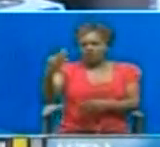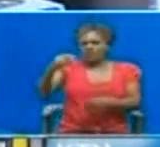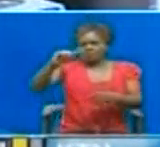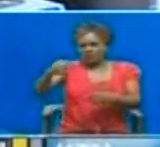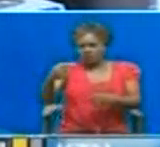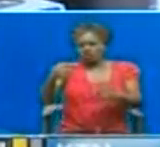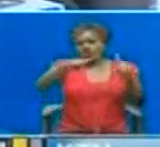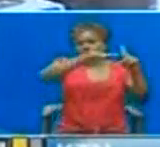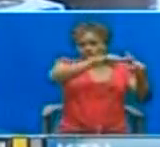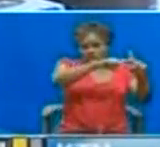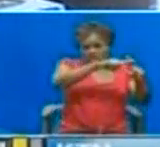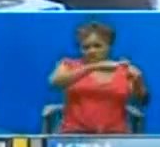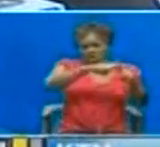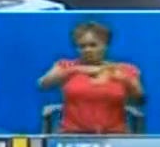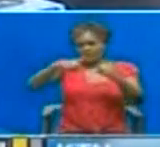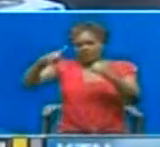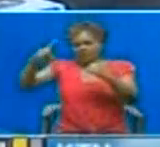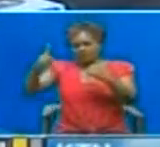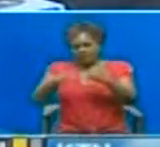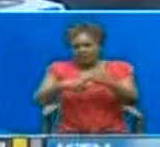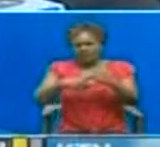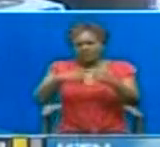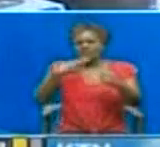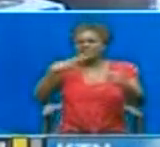total, 60 billion shillings or